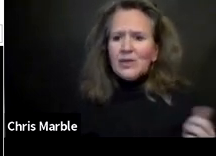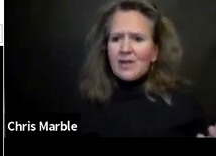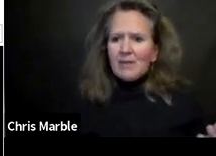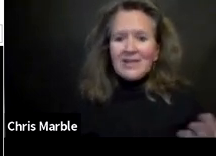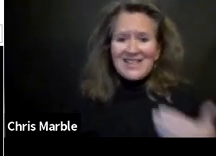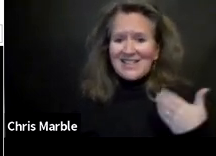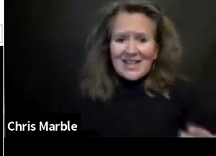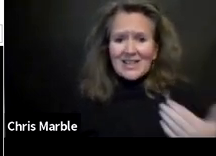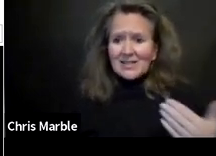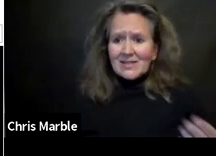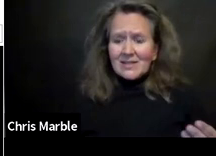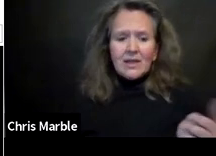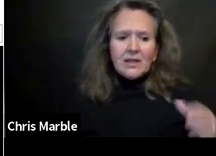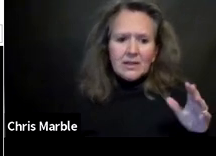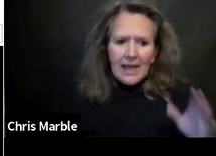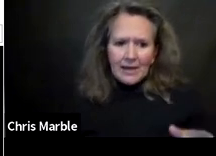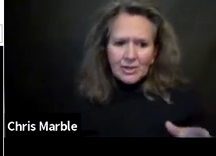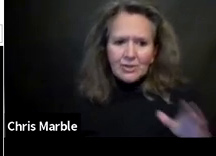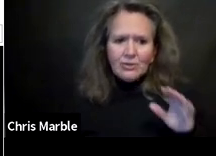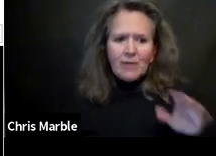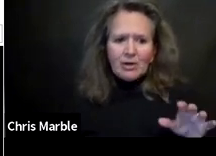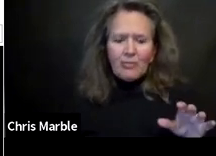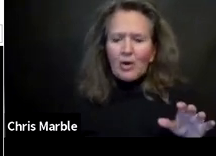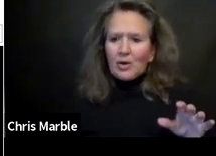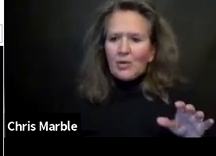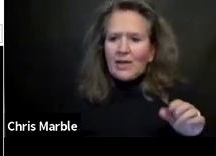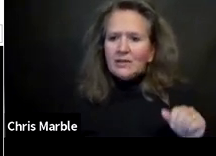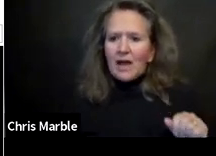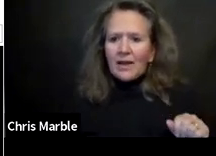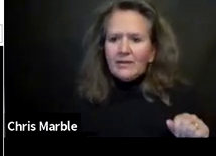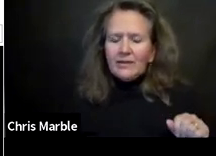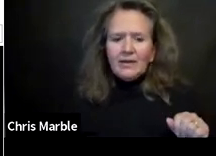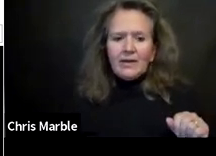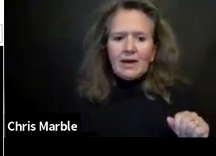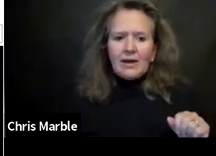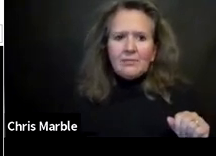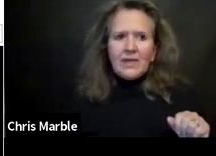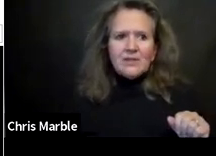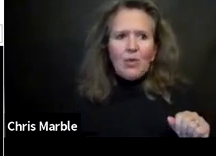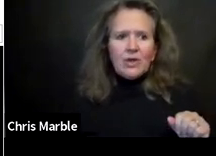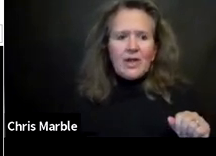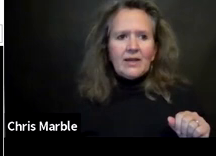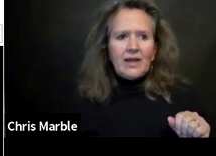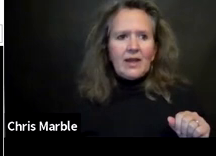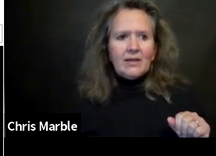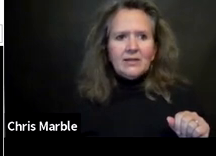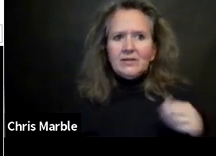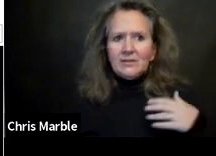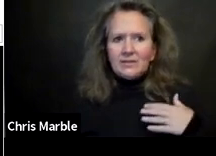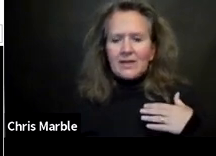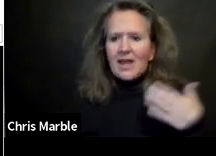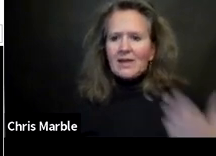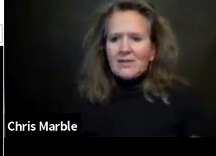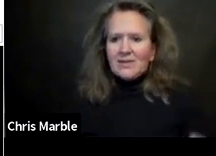It's real time. It's like this. The latter two, Marco Polo and Glide, it's more like a